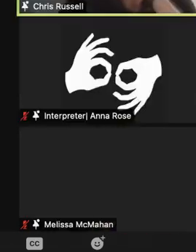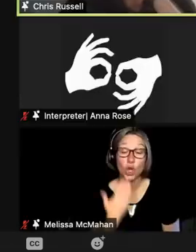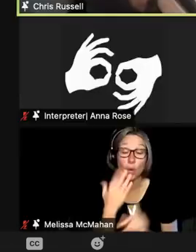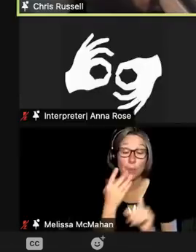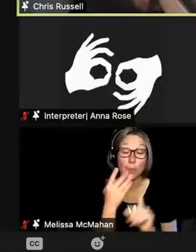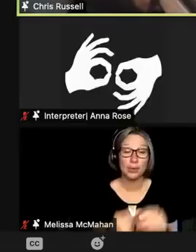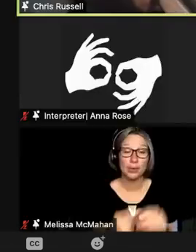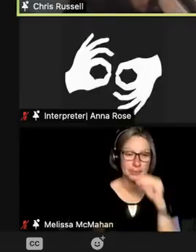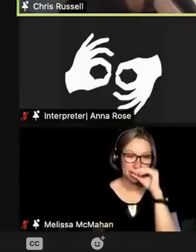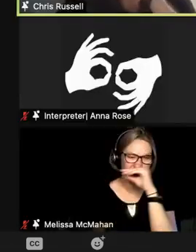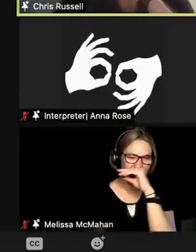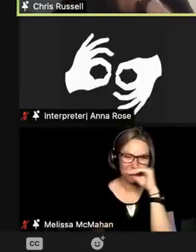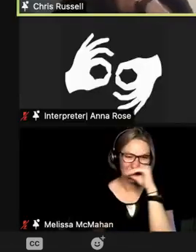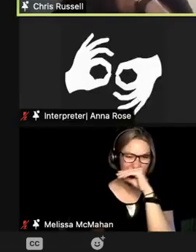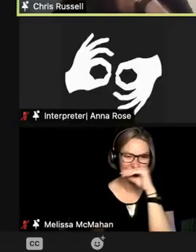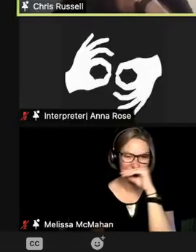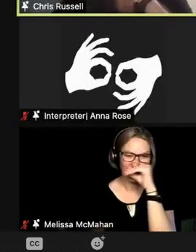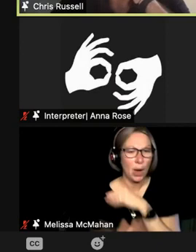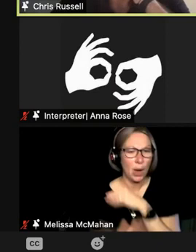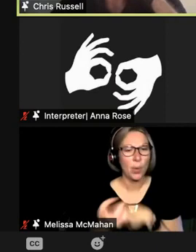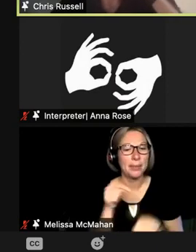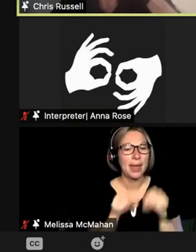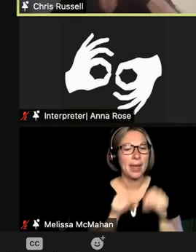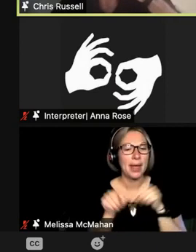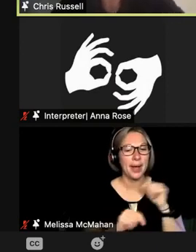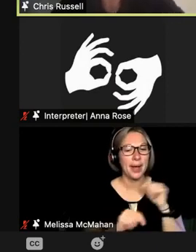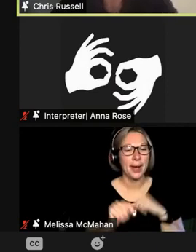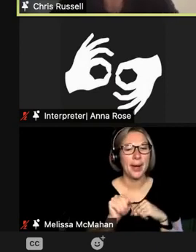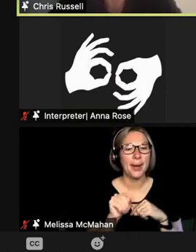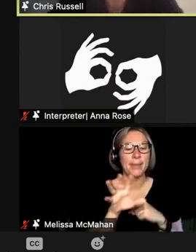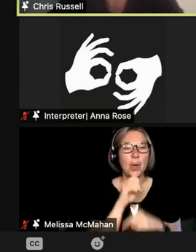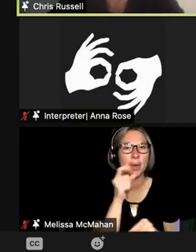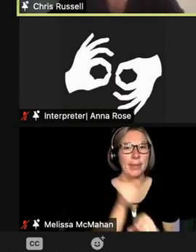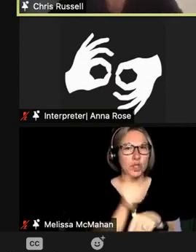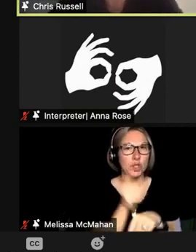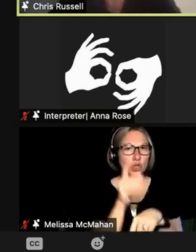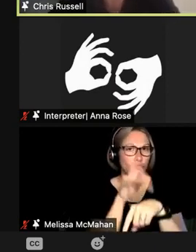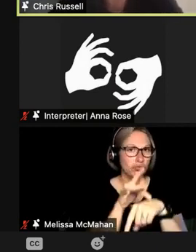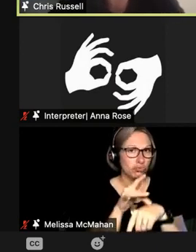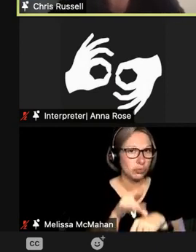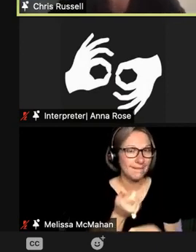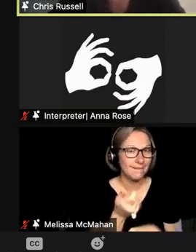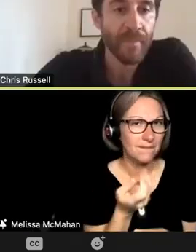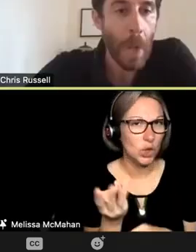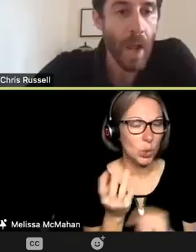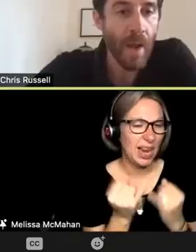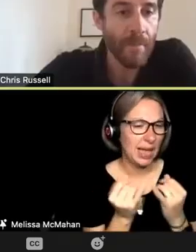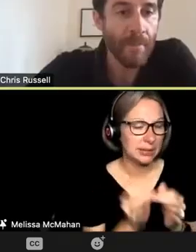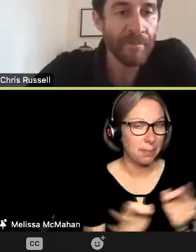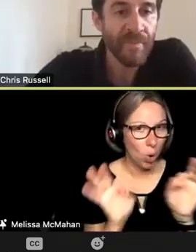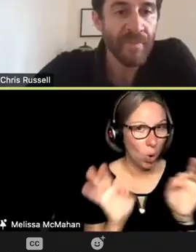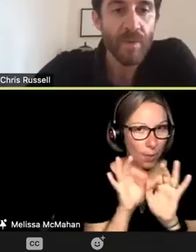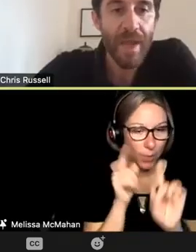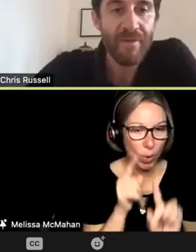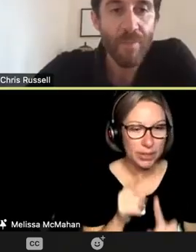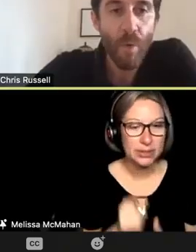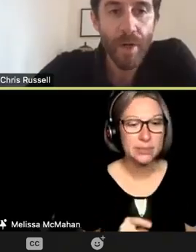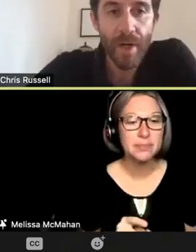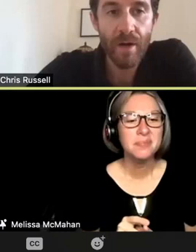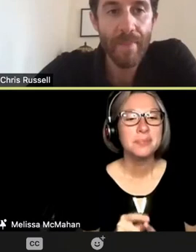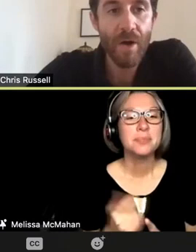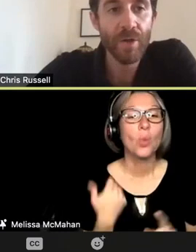Jen. Okay, I want to back up a little bit because I want to make sure that we hit on a few last important points.